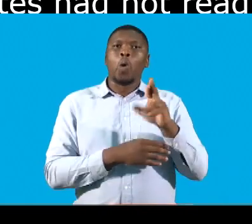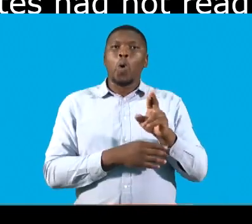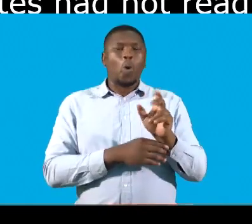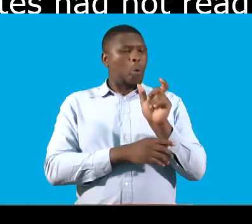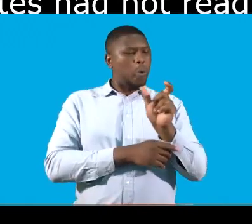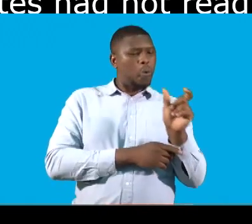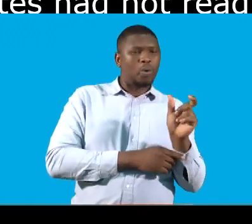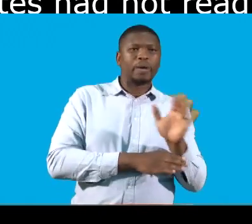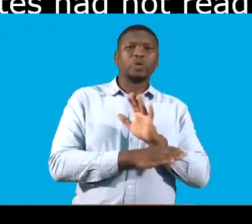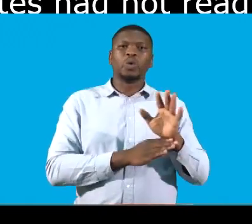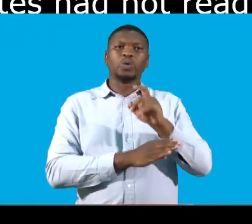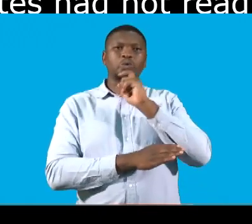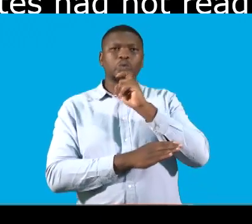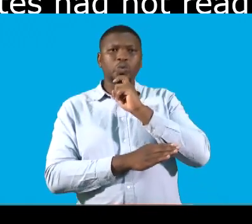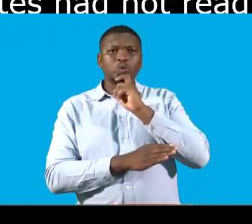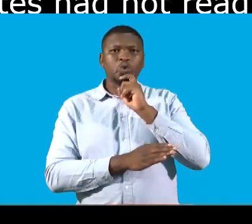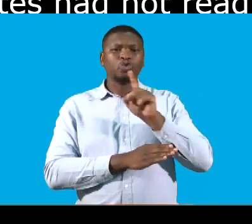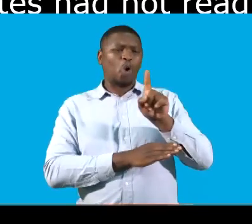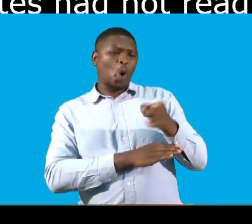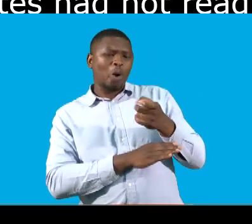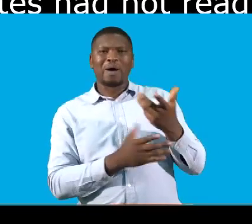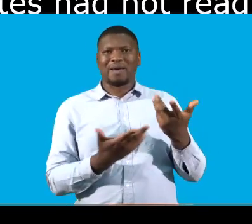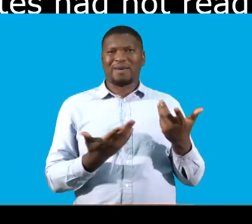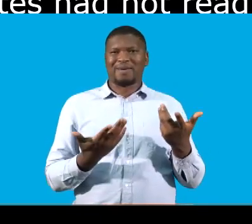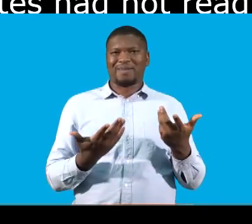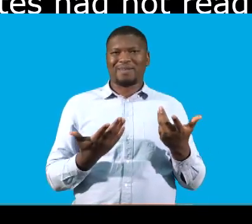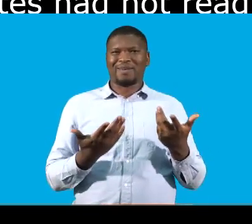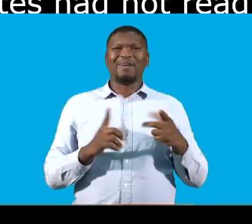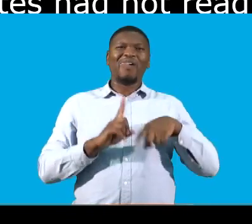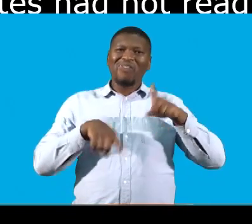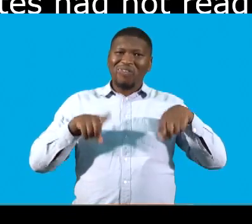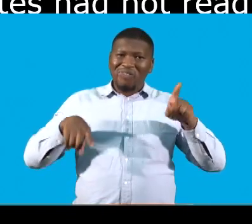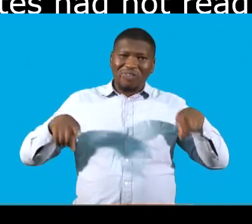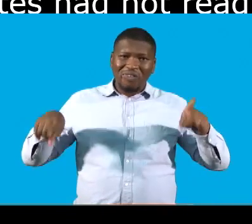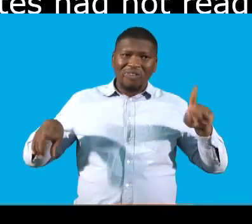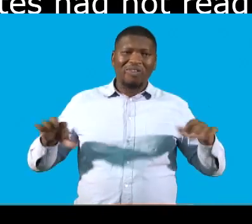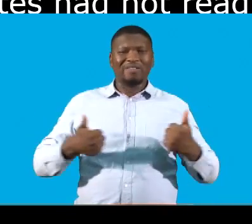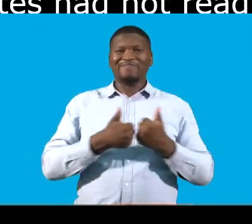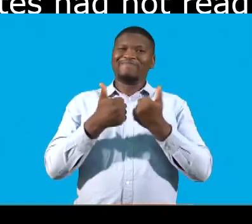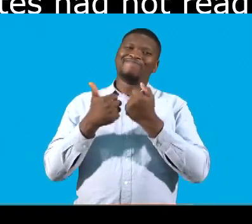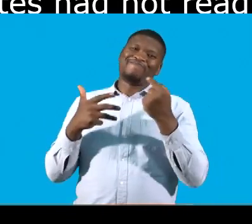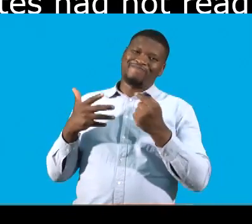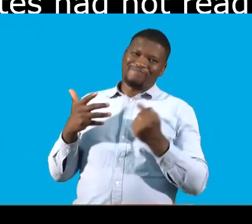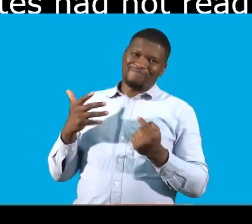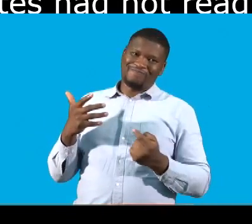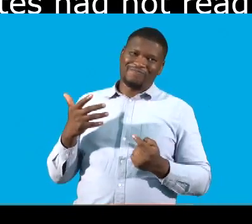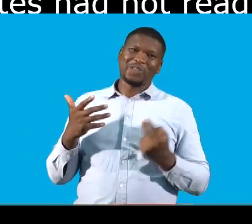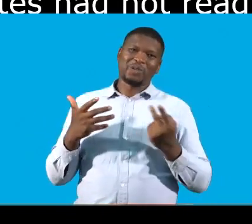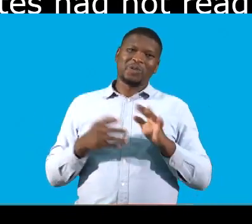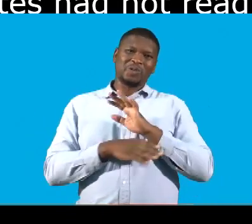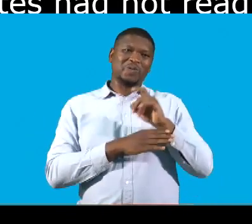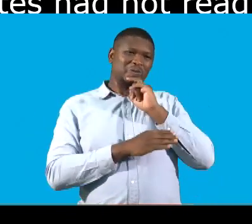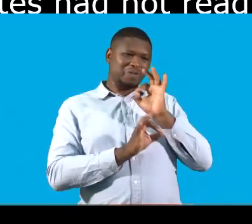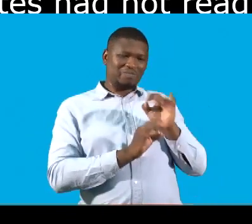of sentences or words, not using inverted commas, or quoting correctly, and